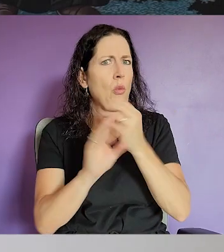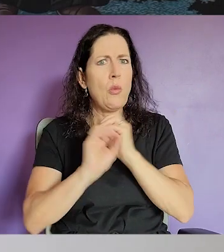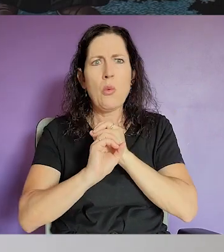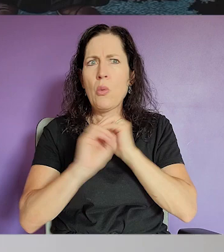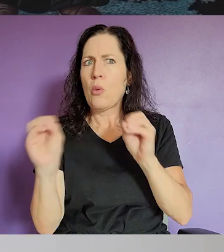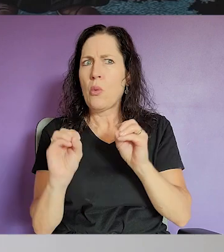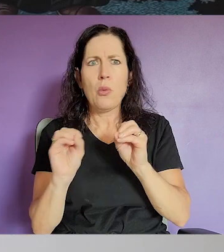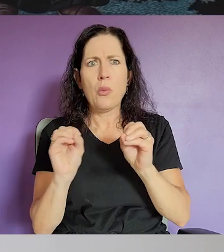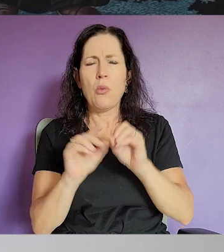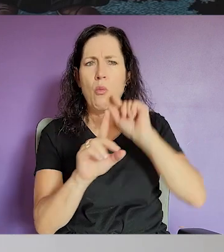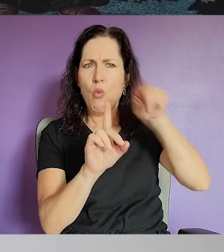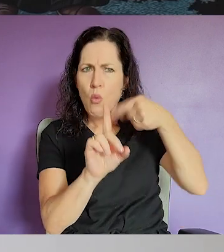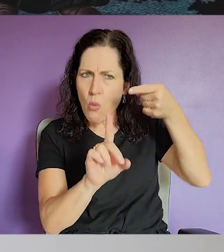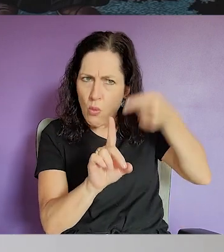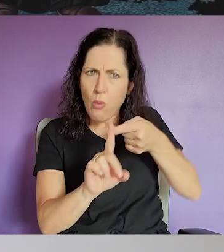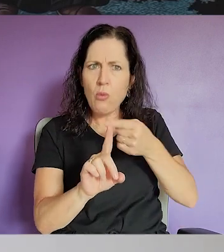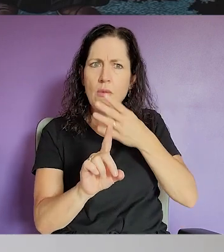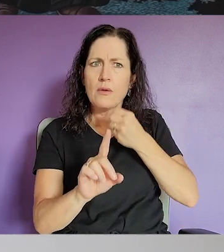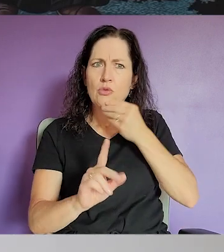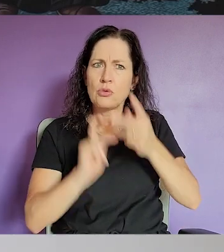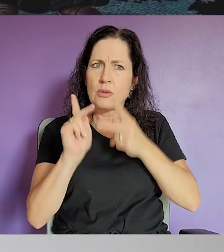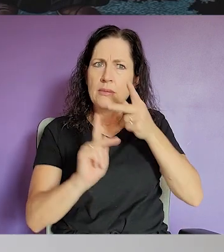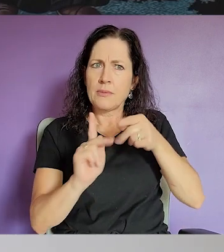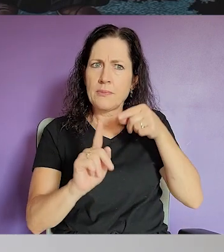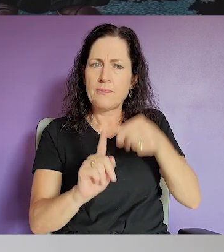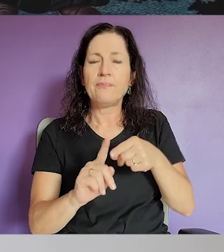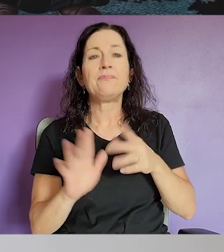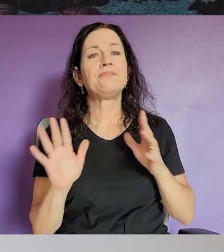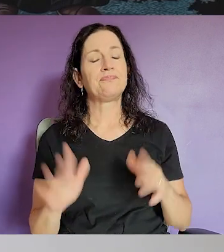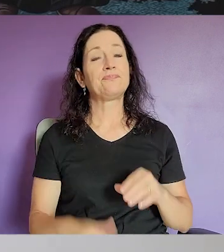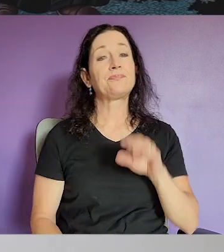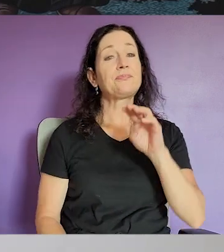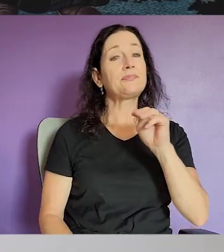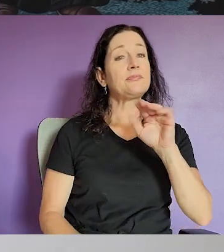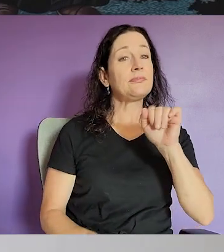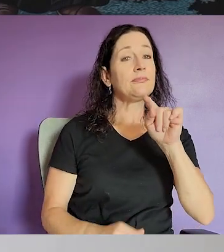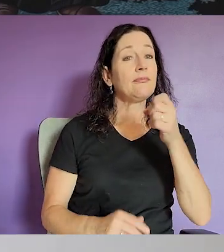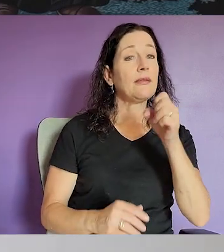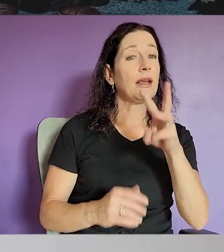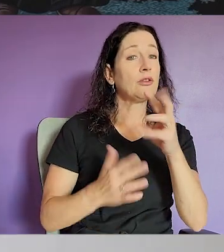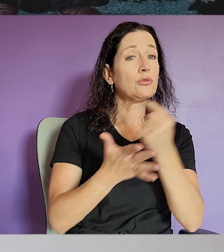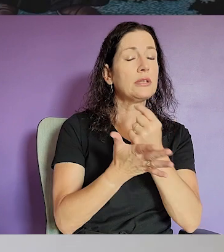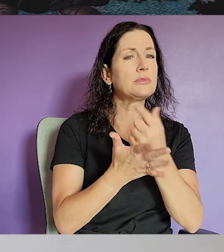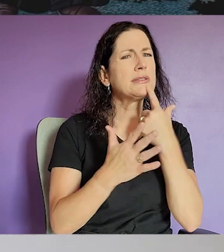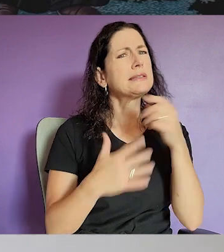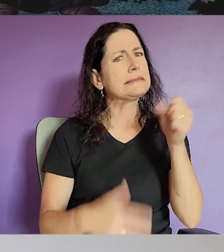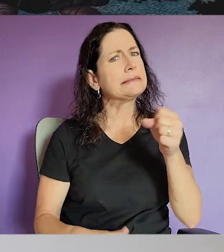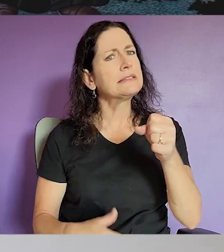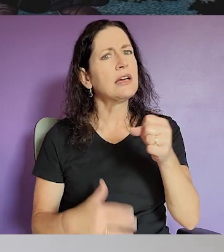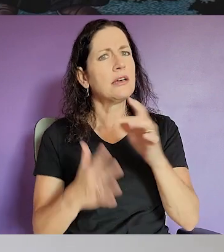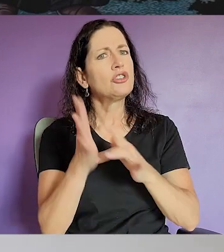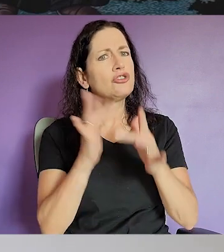And Matthew's Gospel is saying, yes, Jesus embraces what